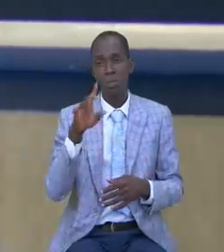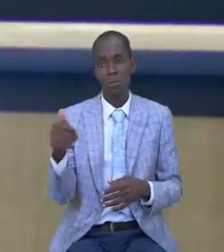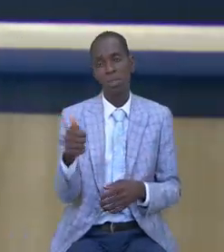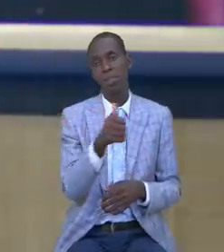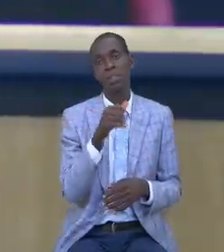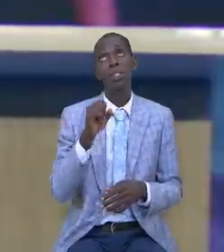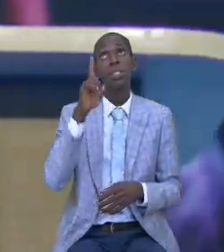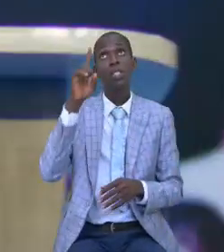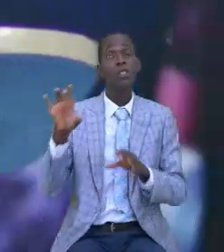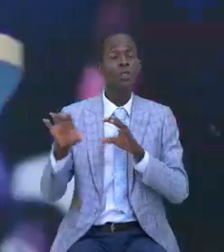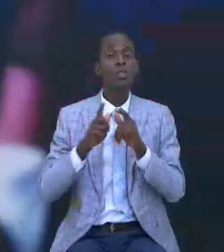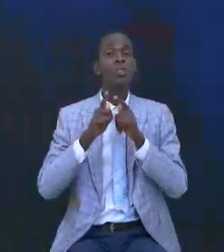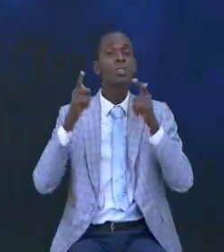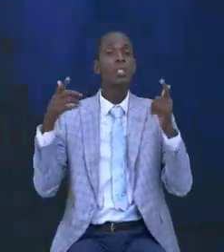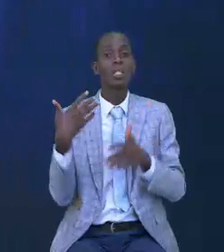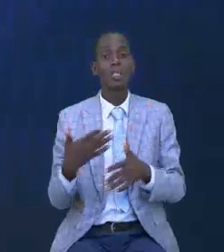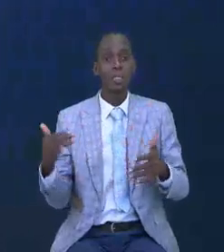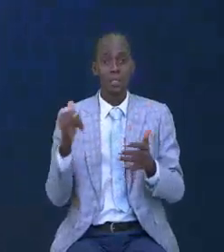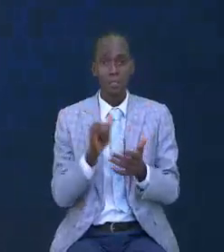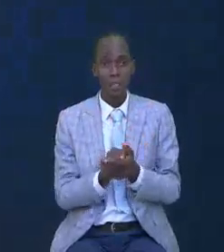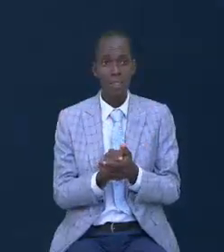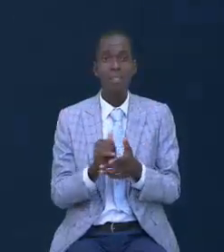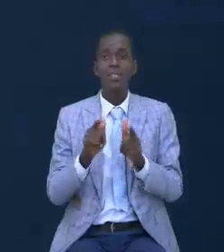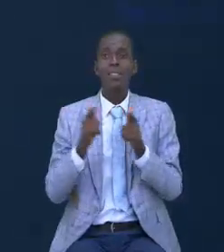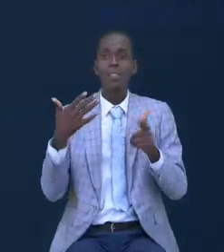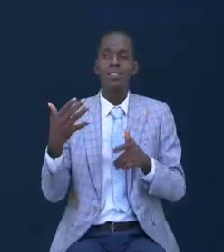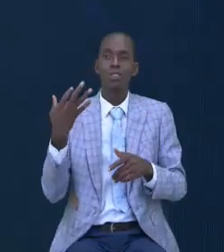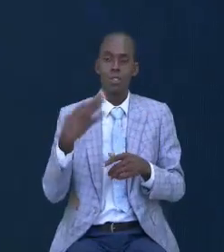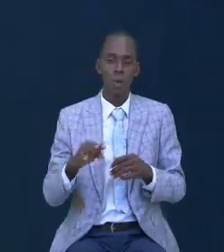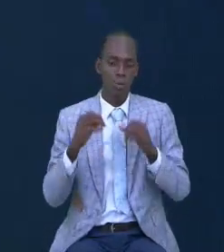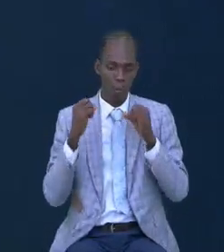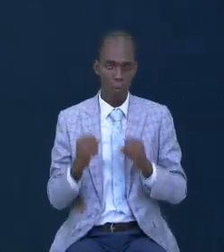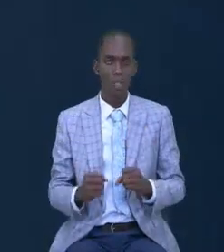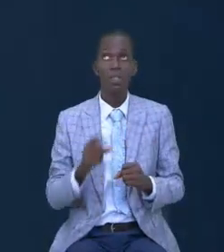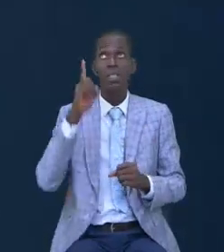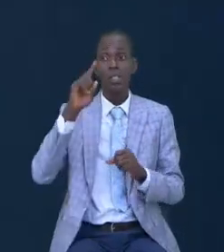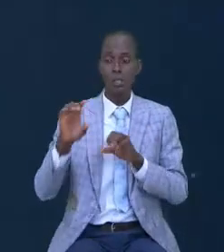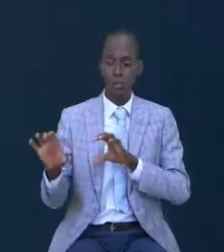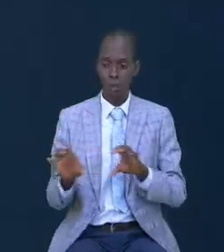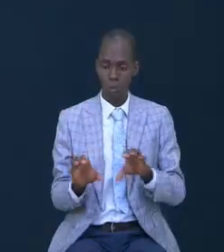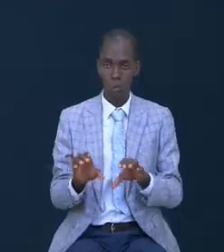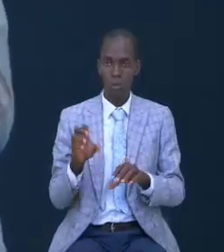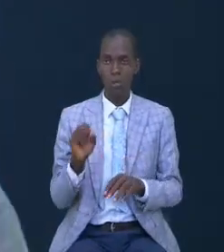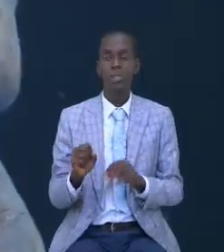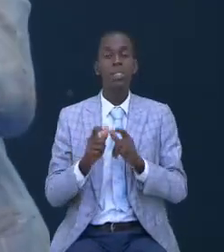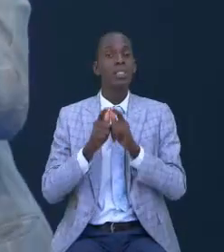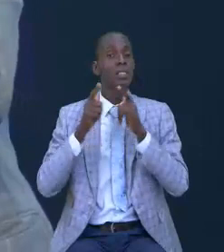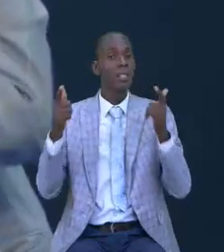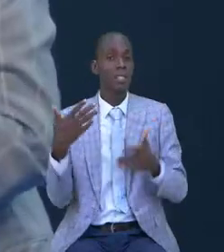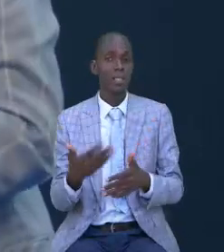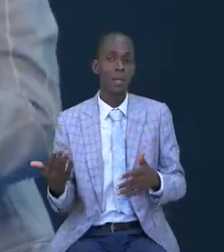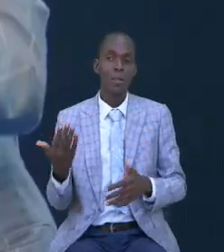He does great things of power. He doeth great things